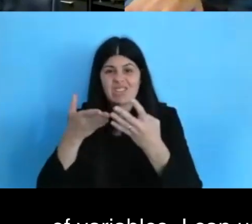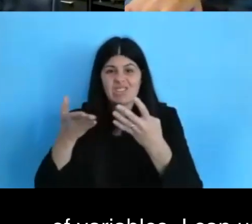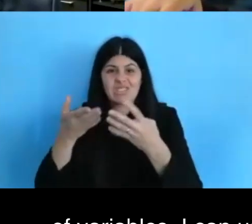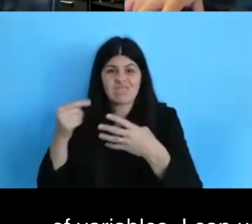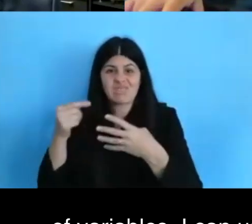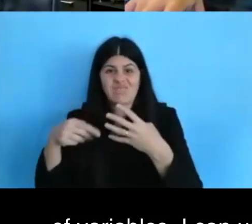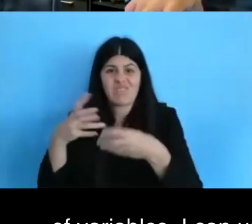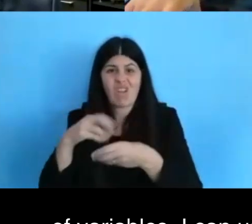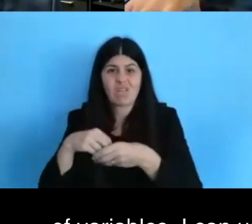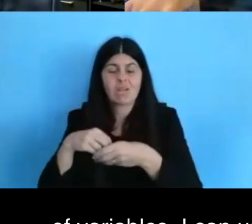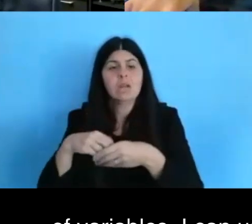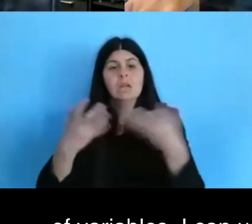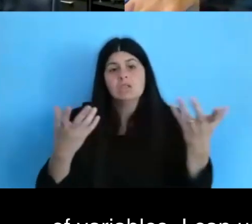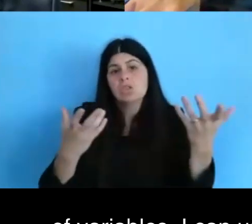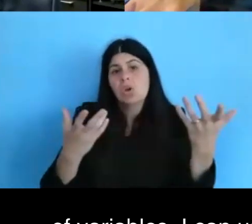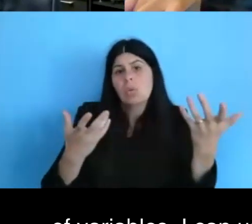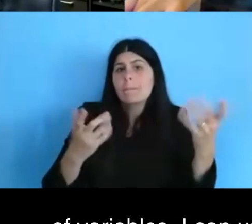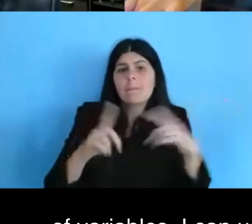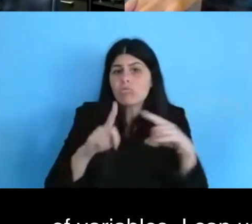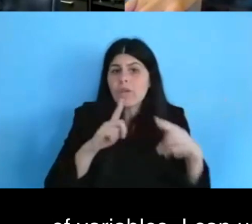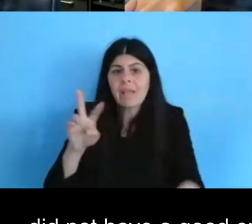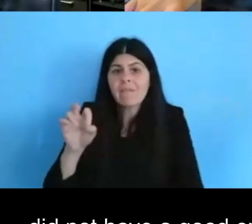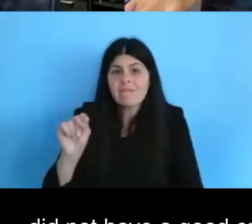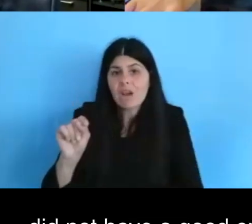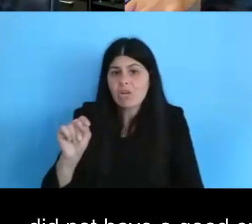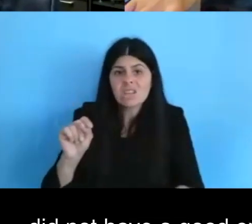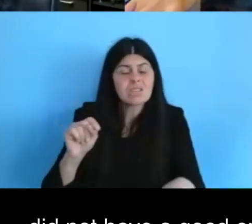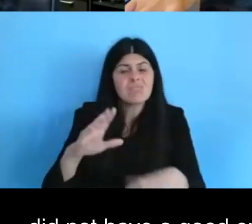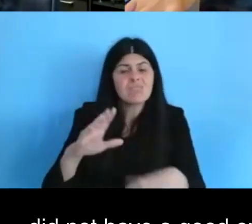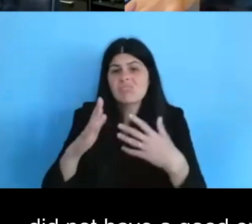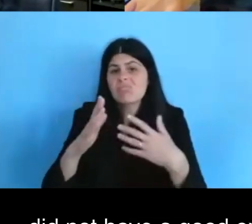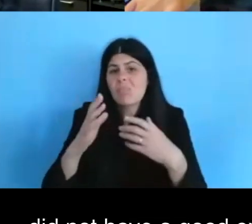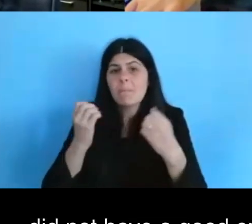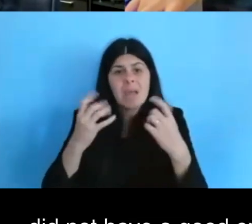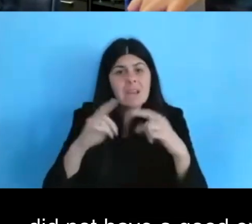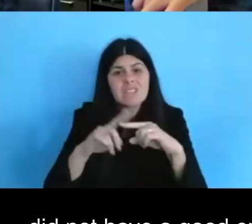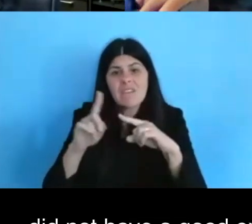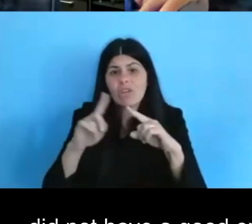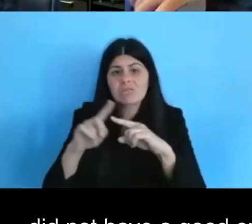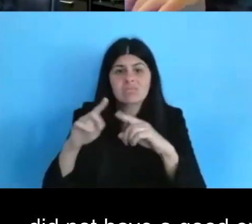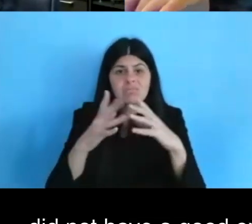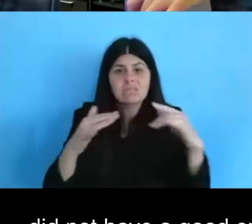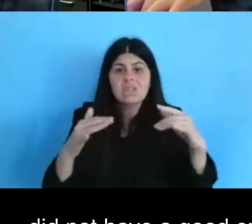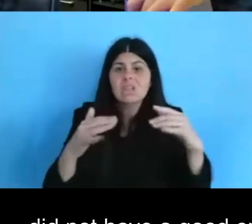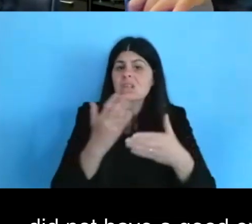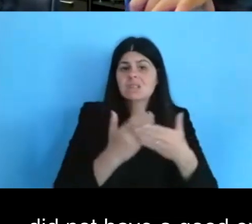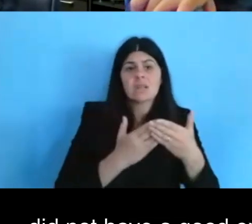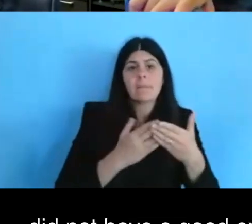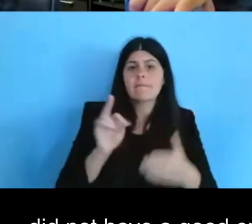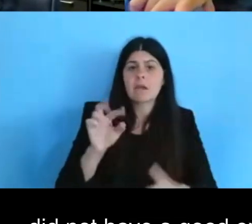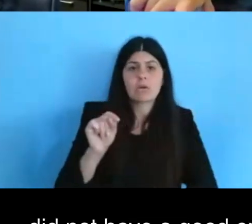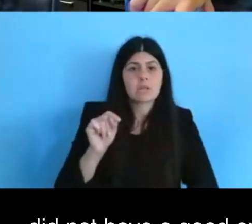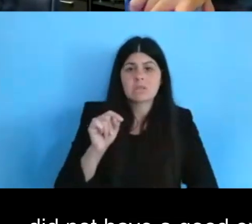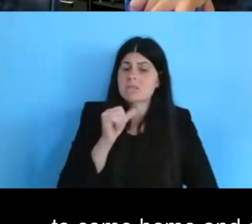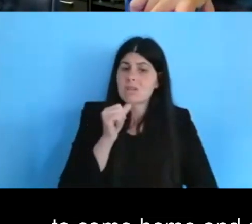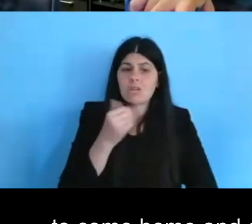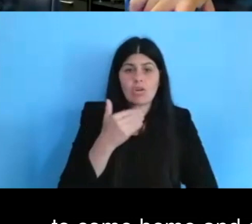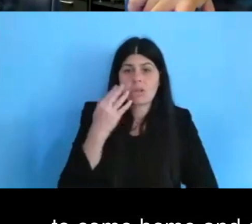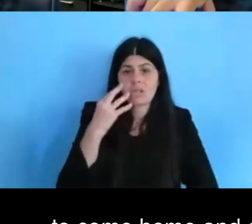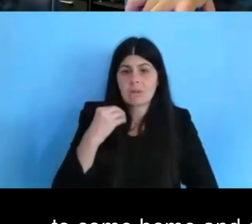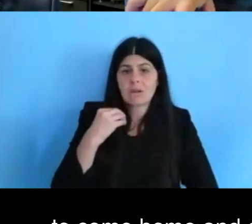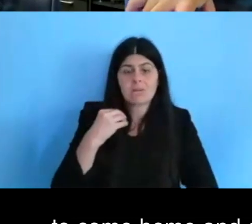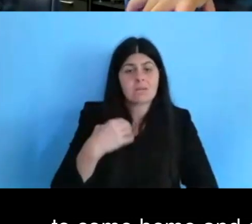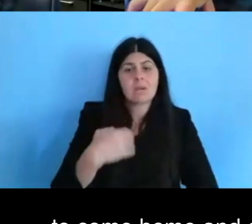say, veterans come in all flavors. Some veterans did not have a good experience while they were in, and they're not ready yet. Sometimes they just got to come